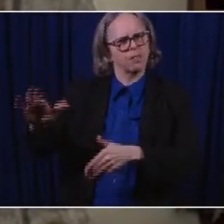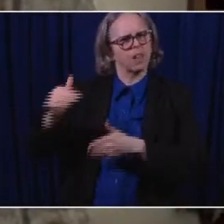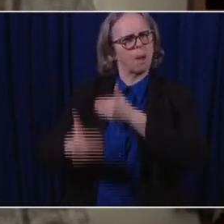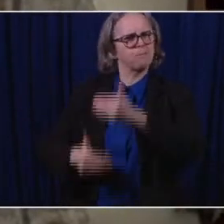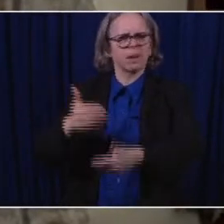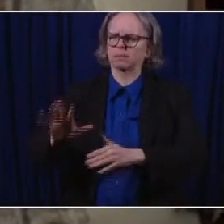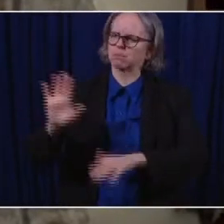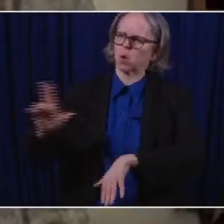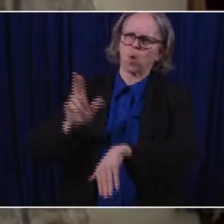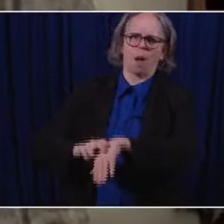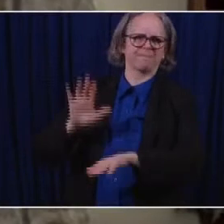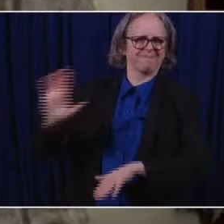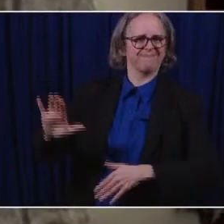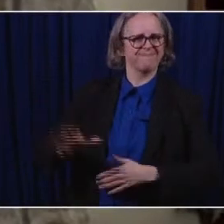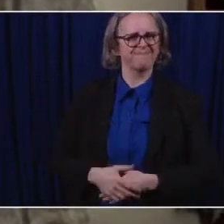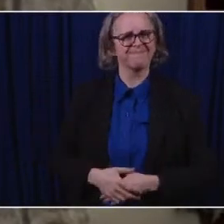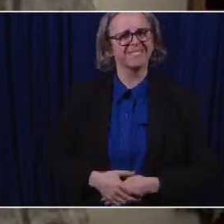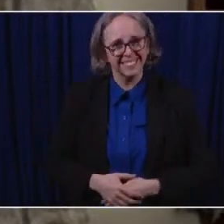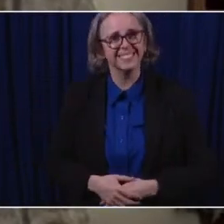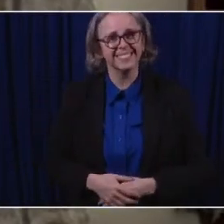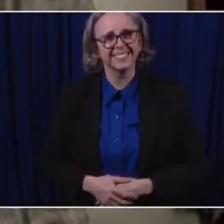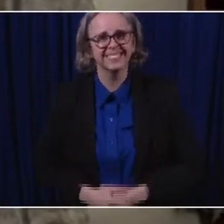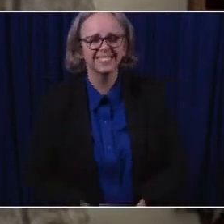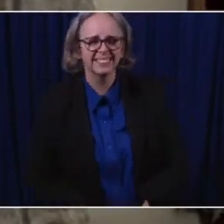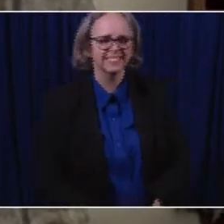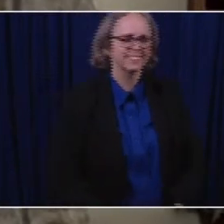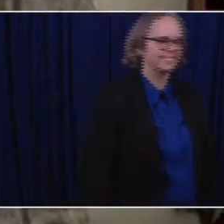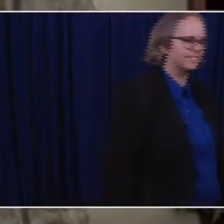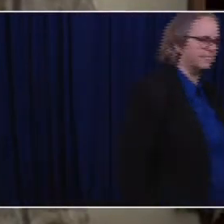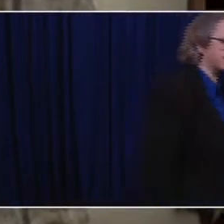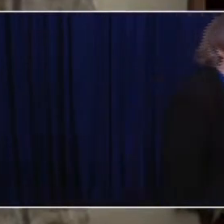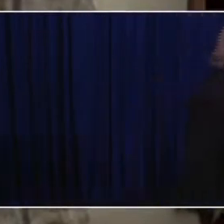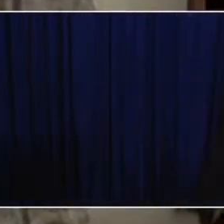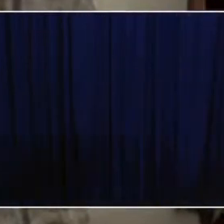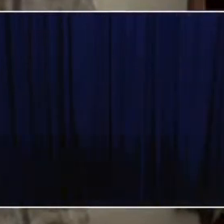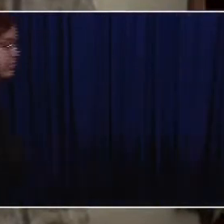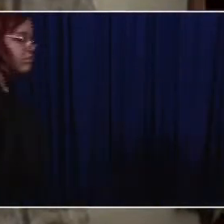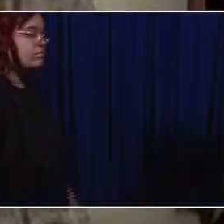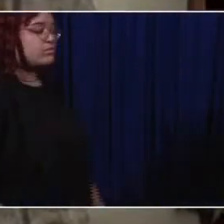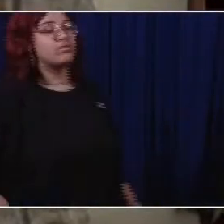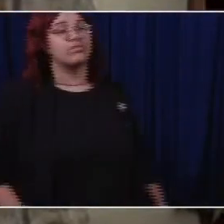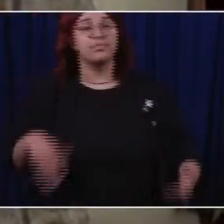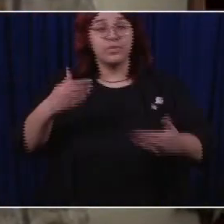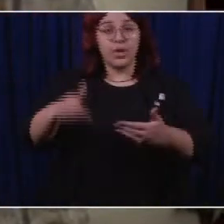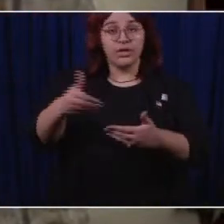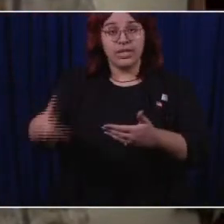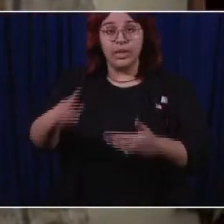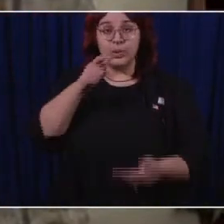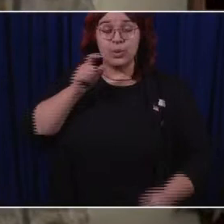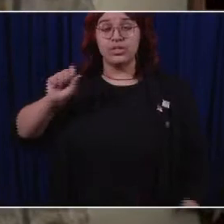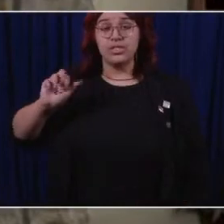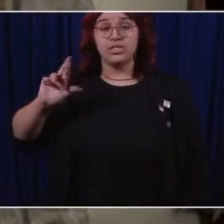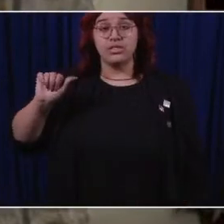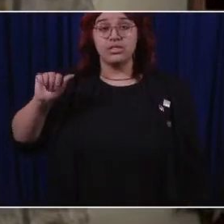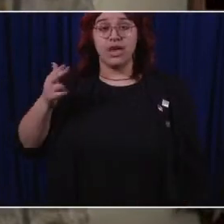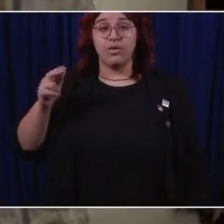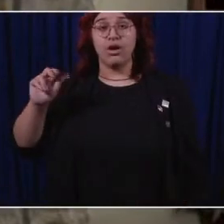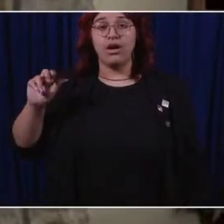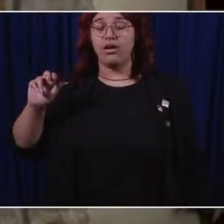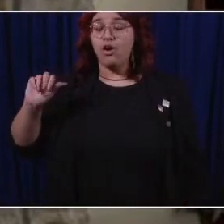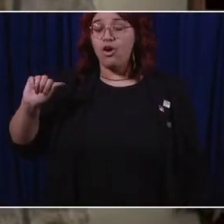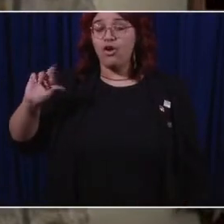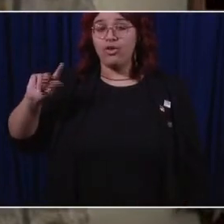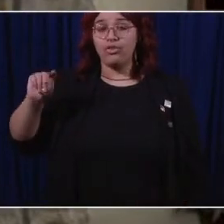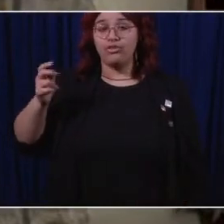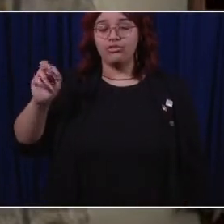Next question is from Sarah Arthurs at the Findlay Courier and Ogden newspapers. Hi, Governor. Thank you. Sure. I'm wondering, you